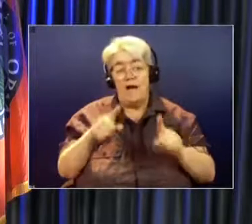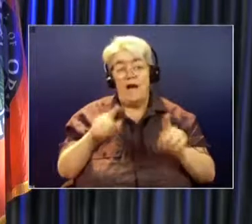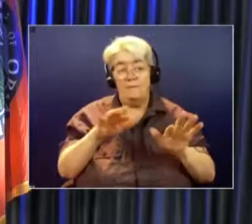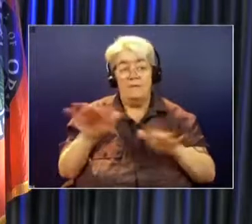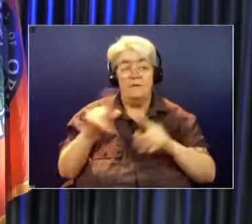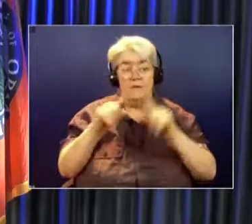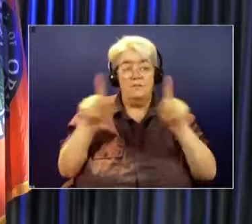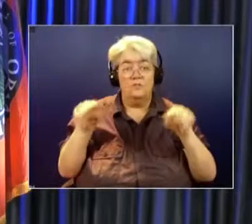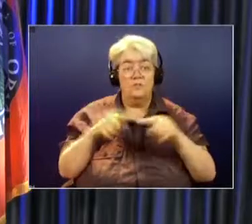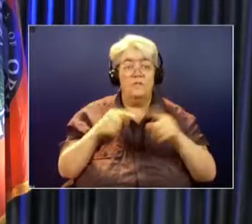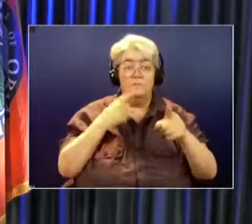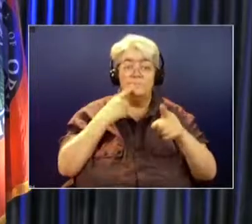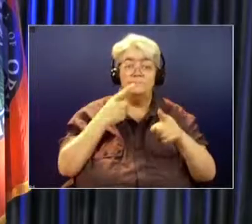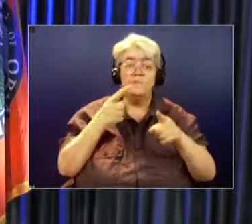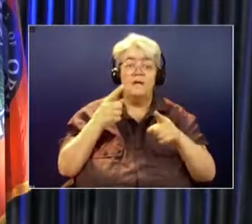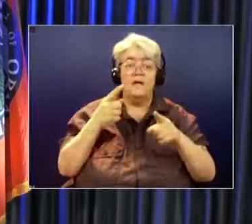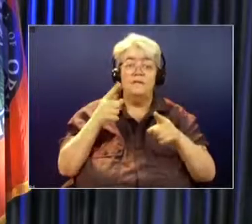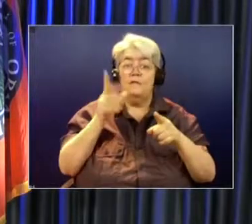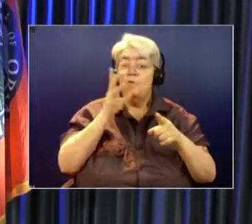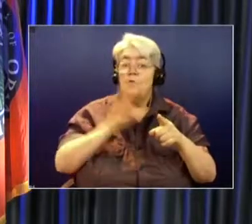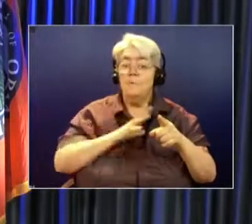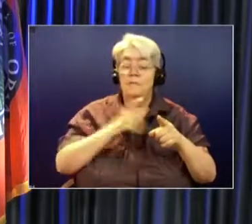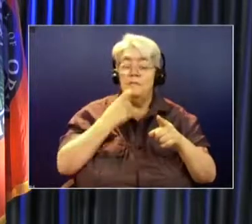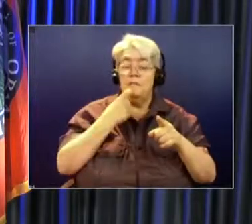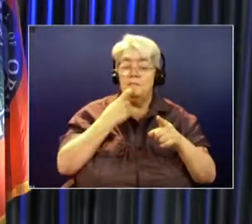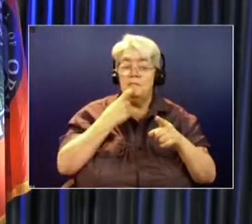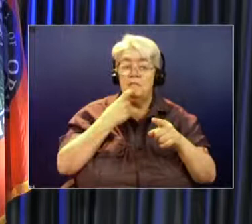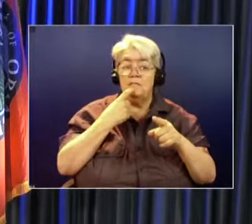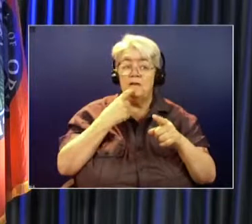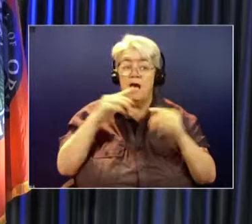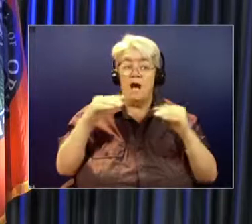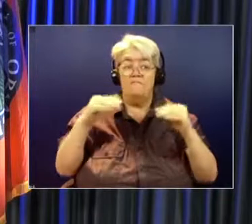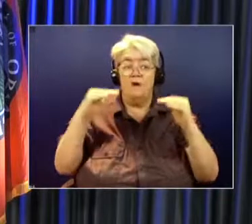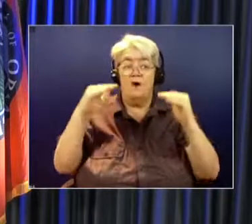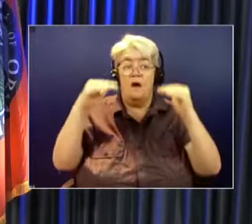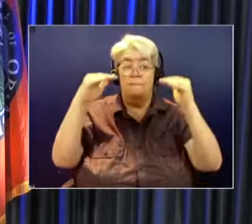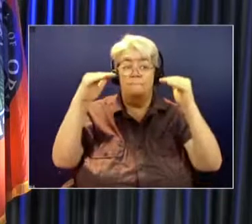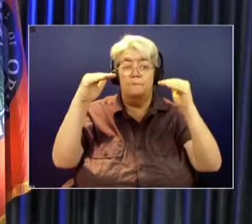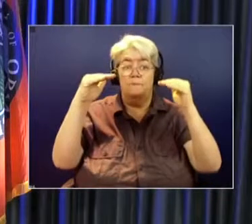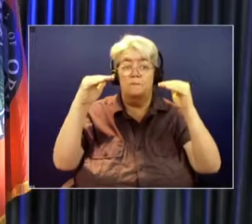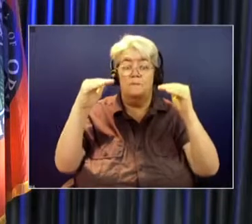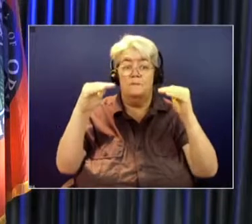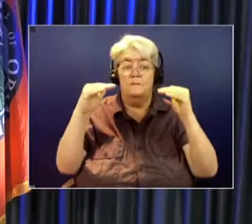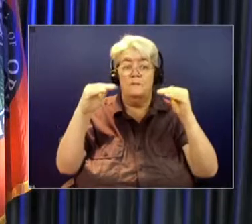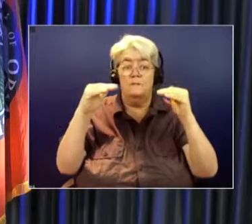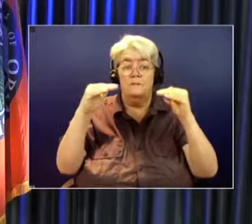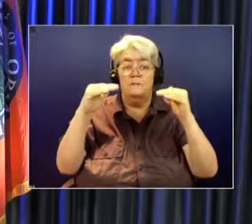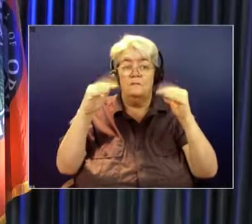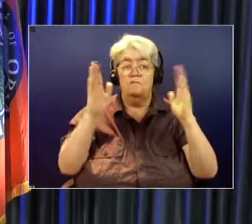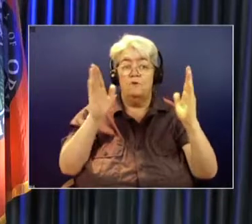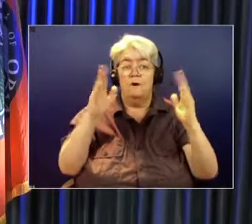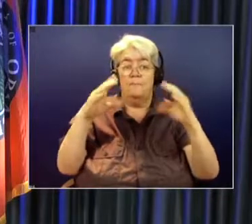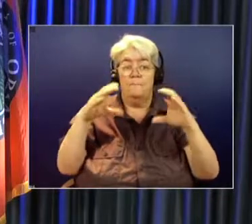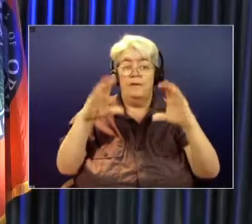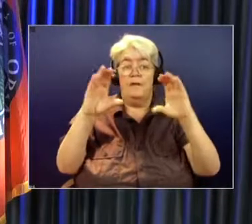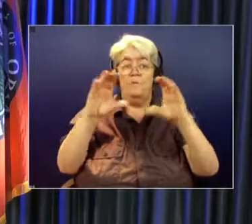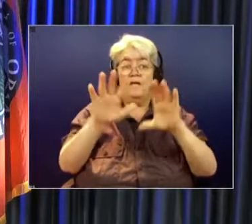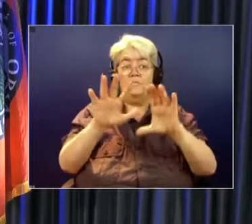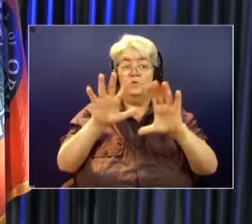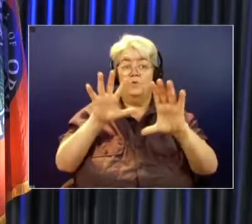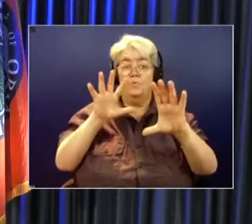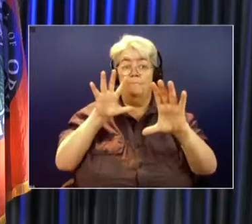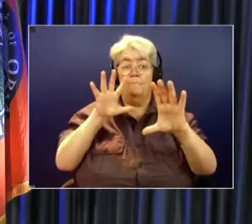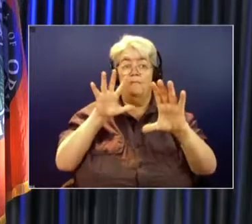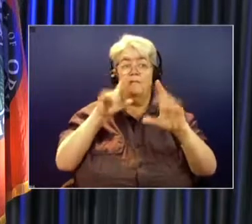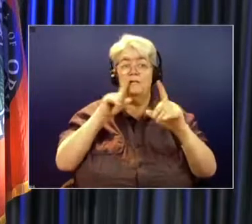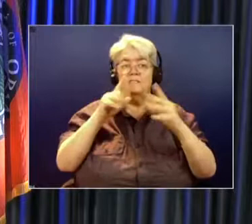Now, the only thing is, how far up can we still go? And it's, I mean, as far as panning, so we zoom out a little bit because the American flag just looks